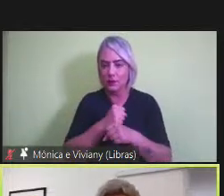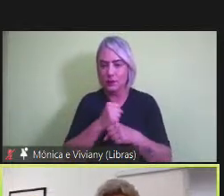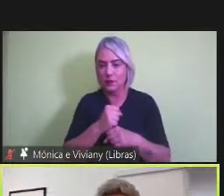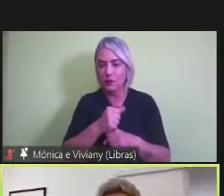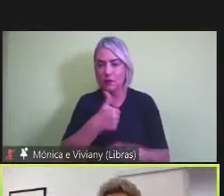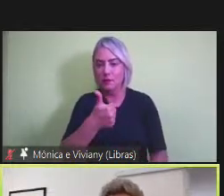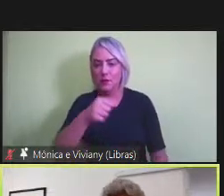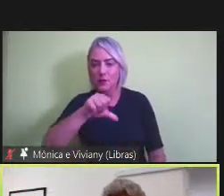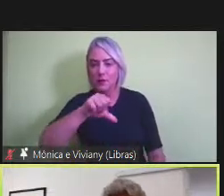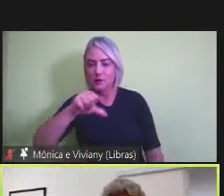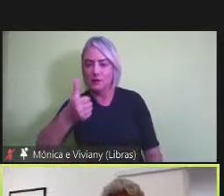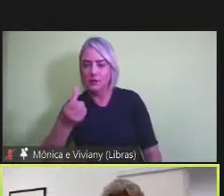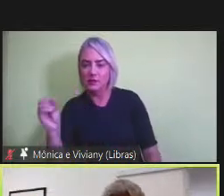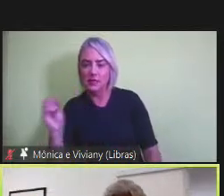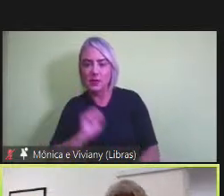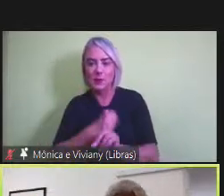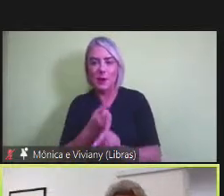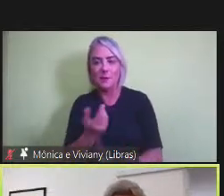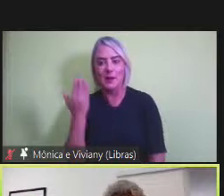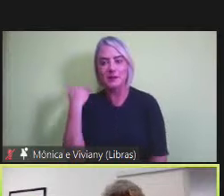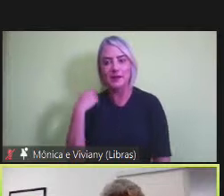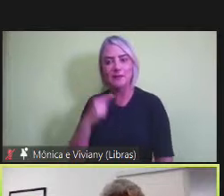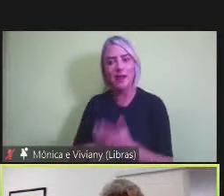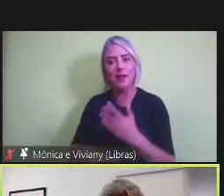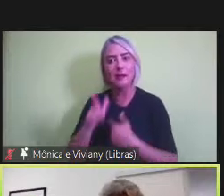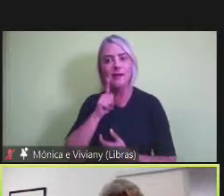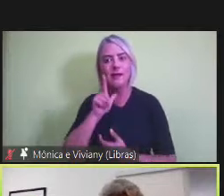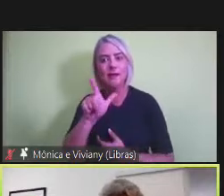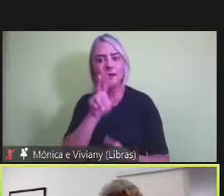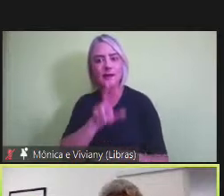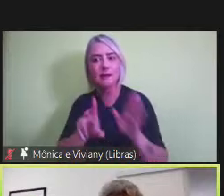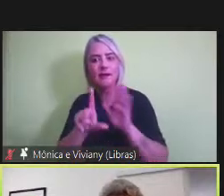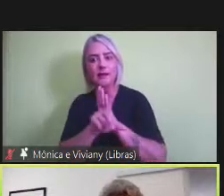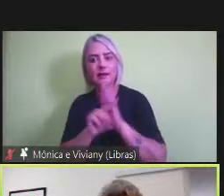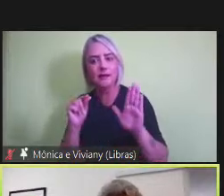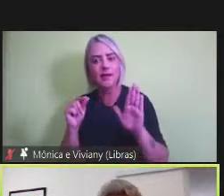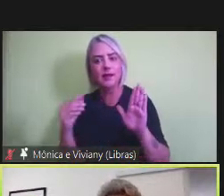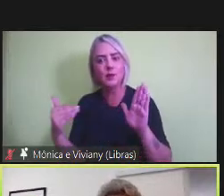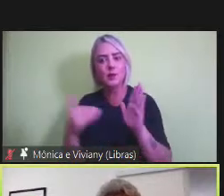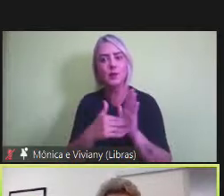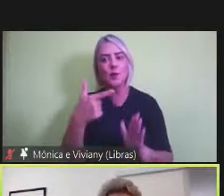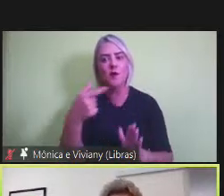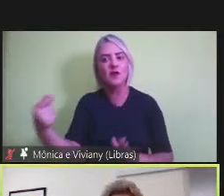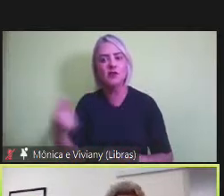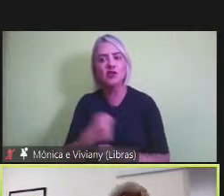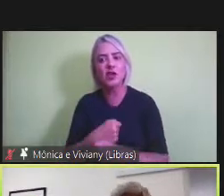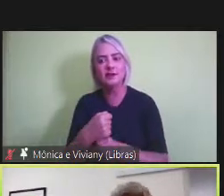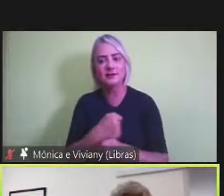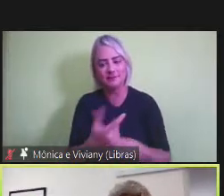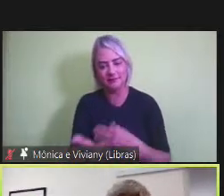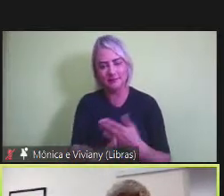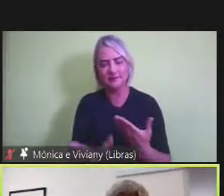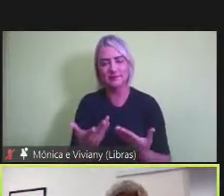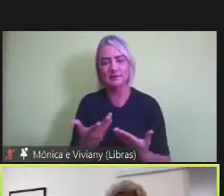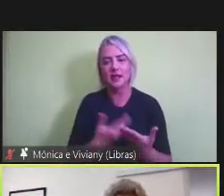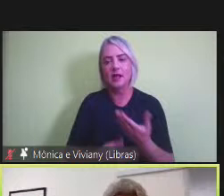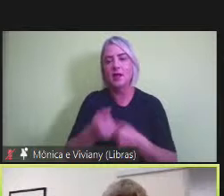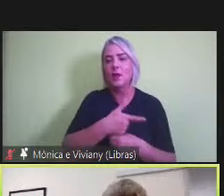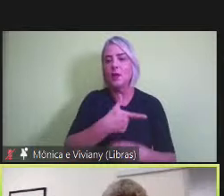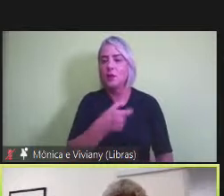the 60s, but it gains a lot of highlight in the last 2 decades. So